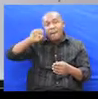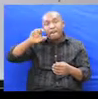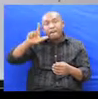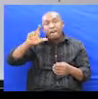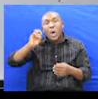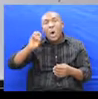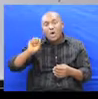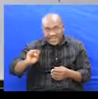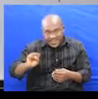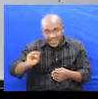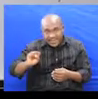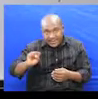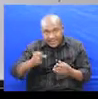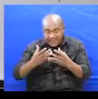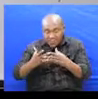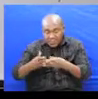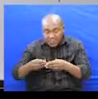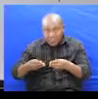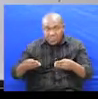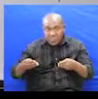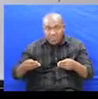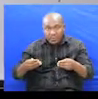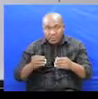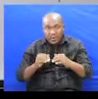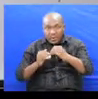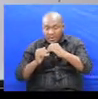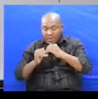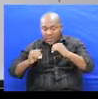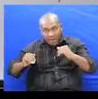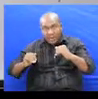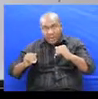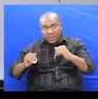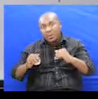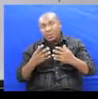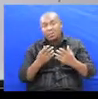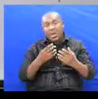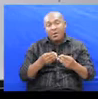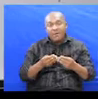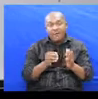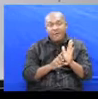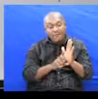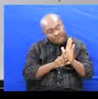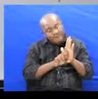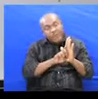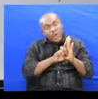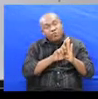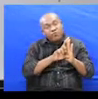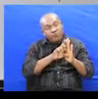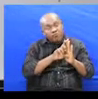that is amount of a solute, number of moles, divided by the volume of a solution, volume